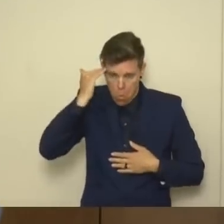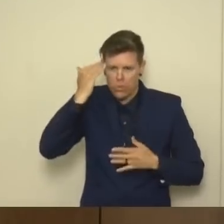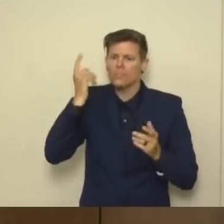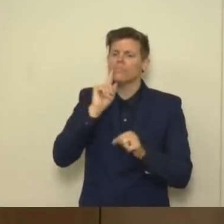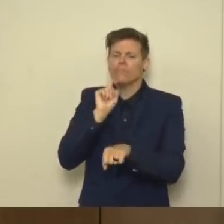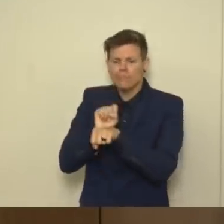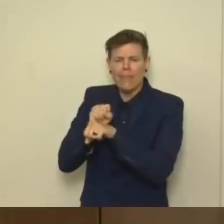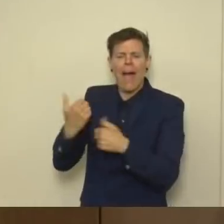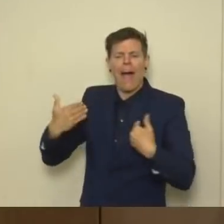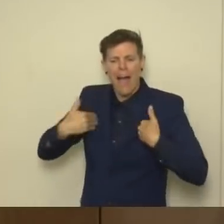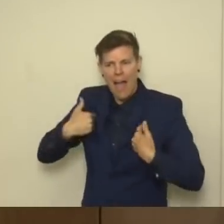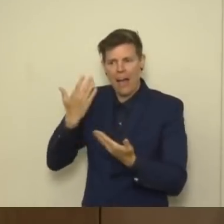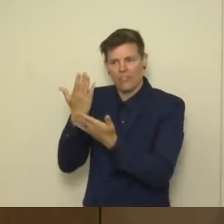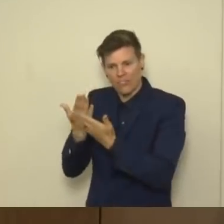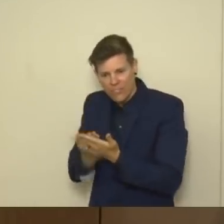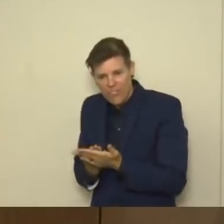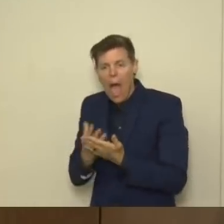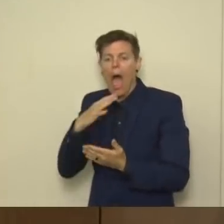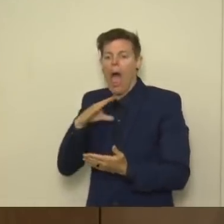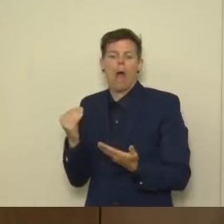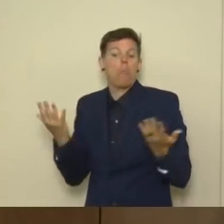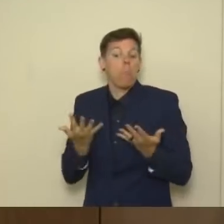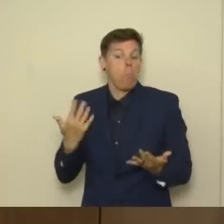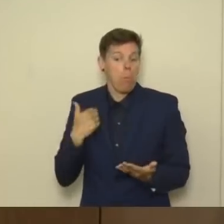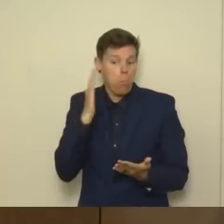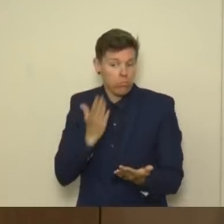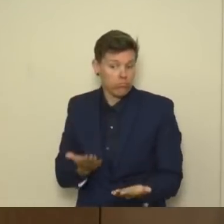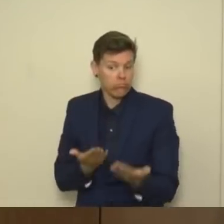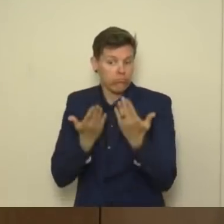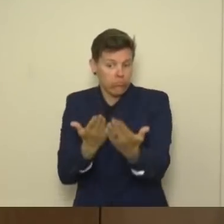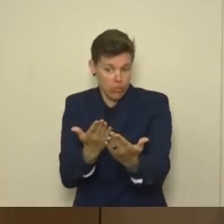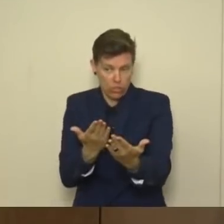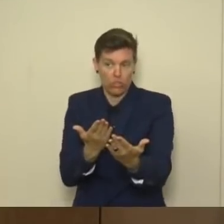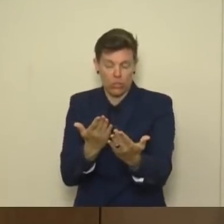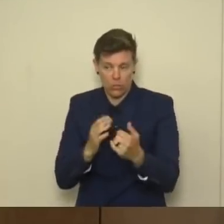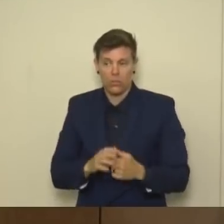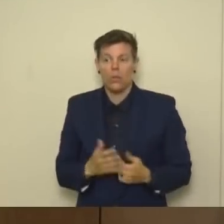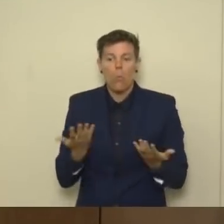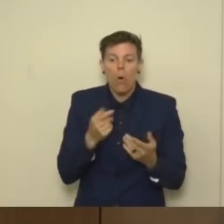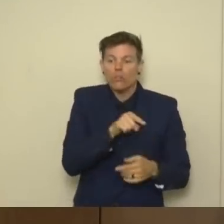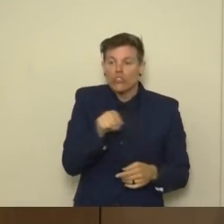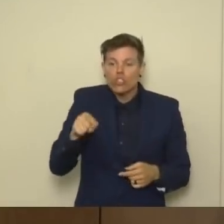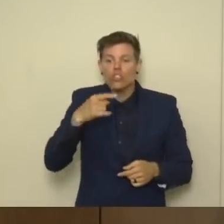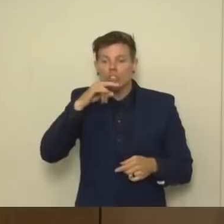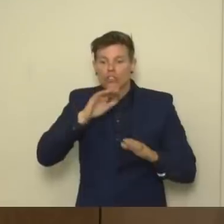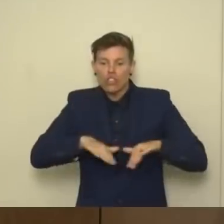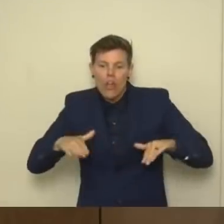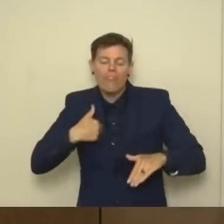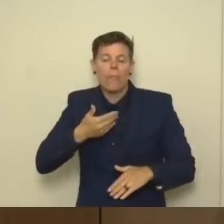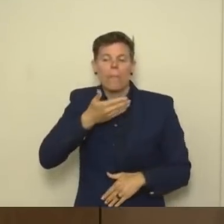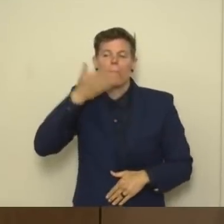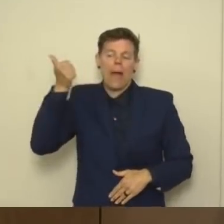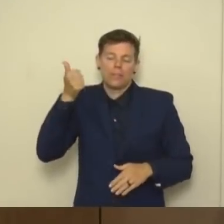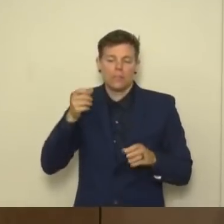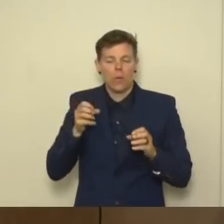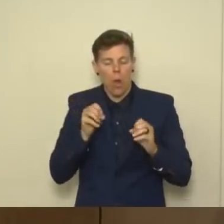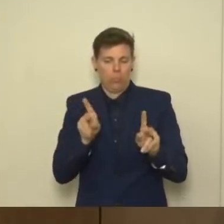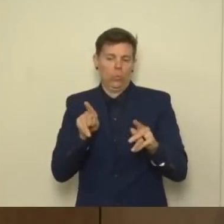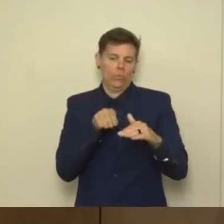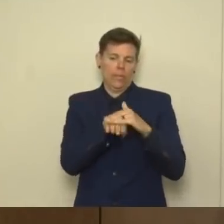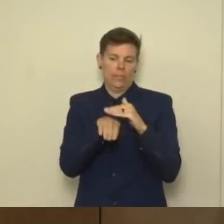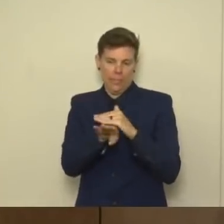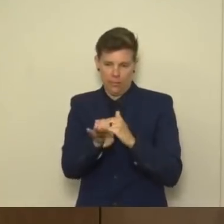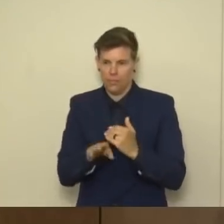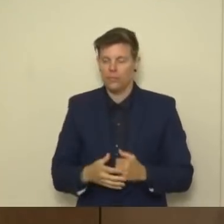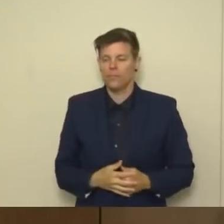would recommend that our little ones are engaged in if you have the tools to do that. And then the other part of your question is,